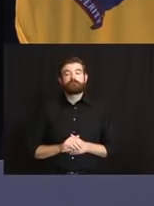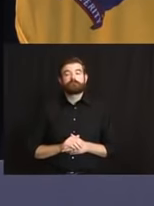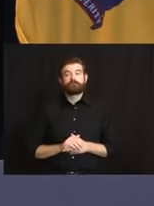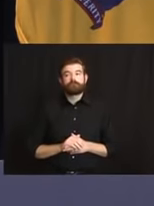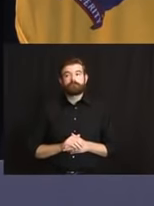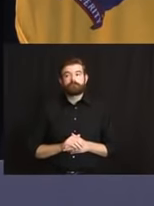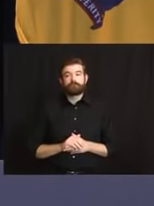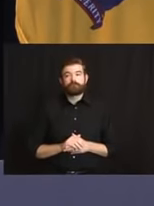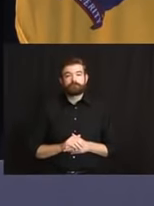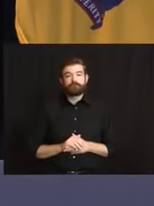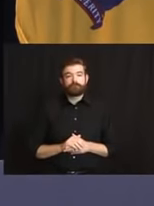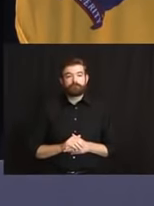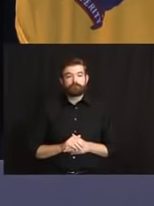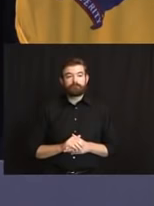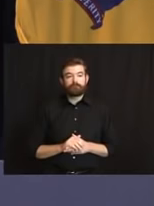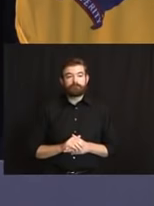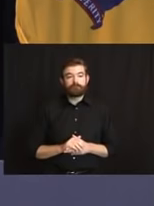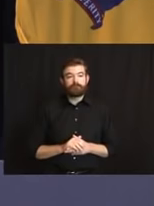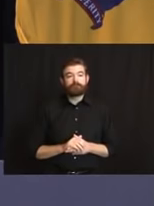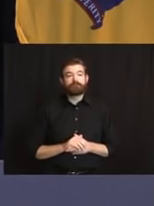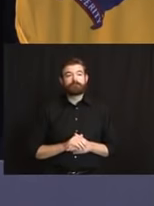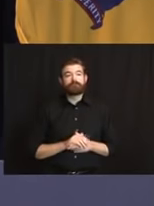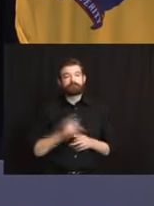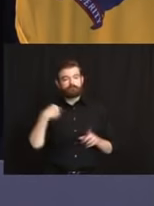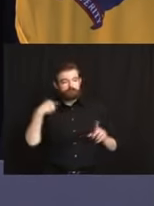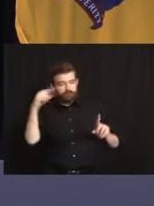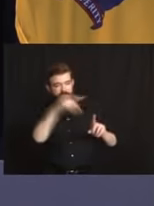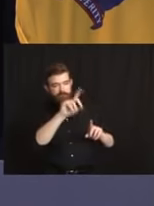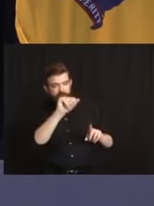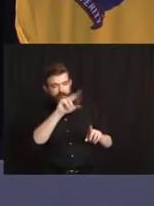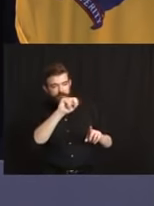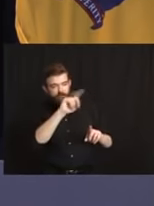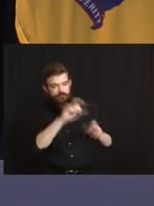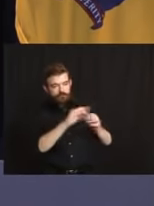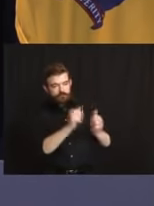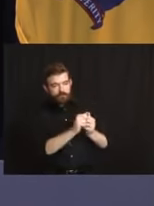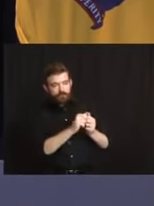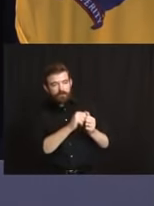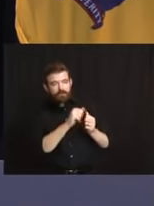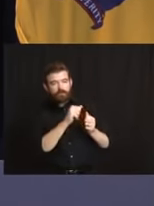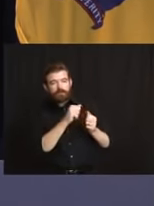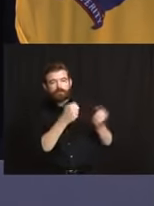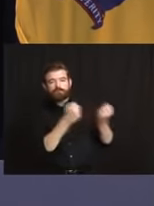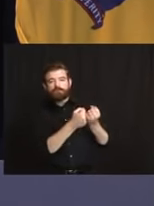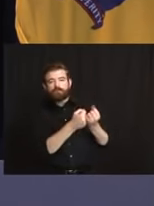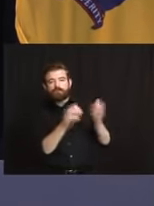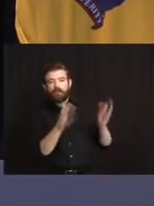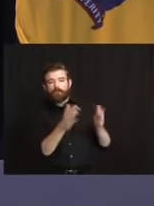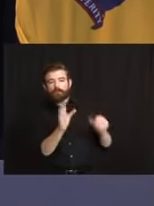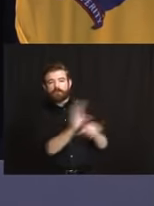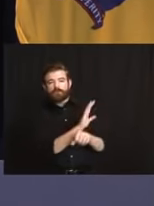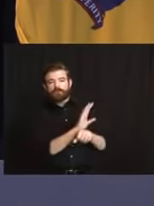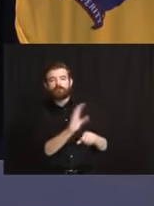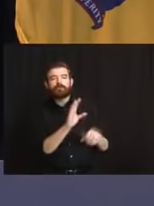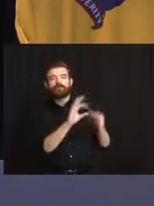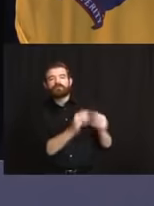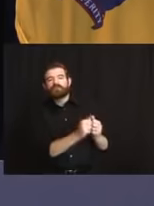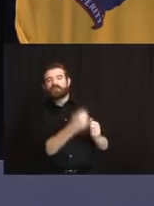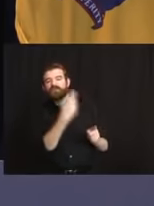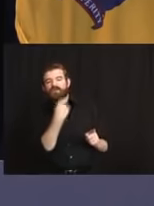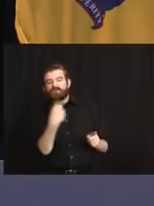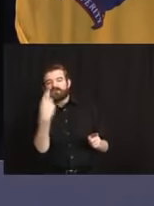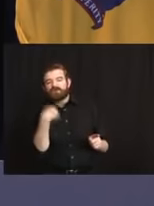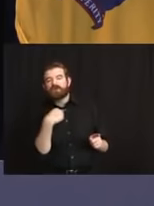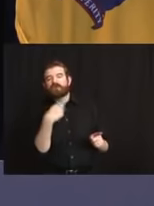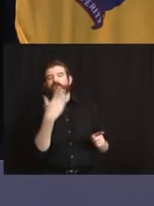back to Dave's question about help and resources for small businesses, particularly in the hospitality industry. I just want to repeat,